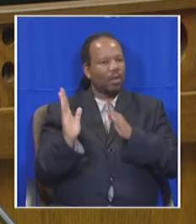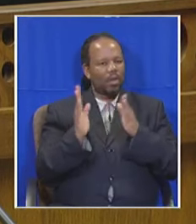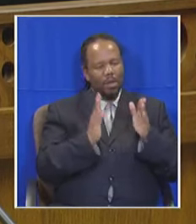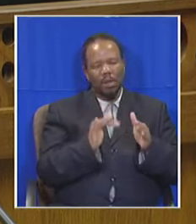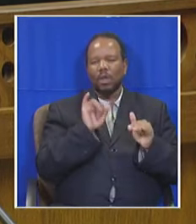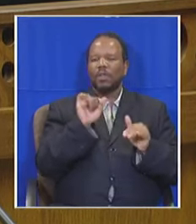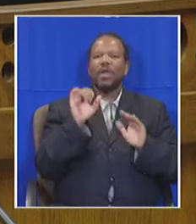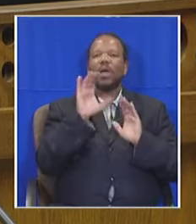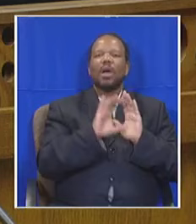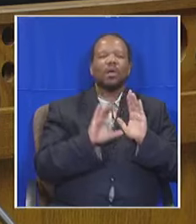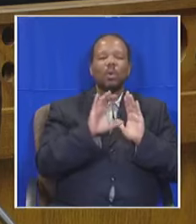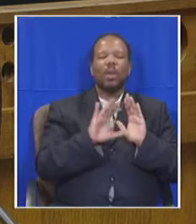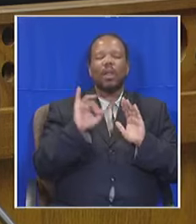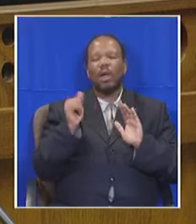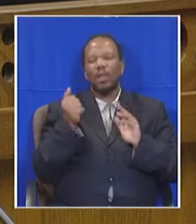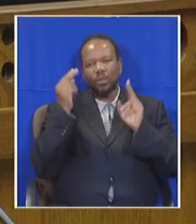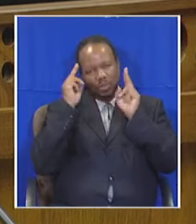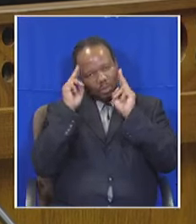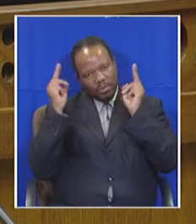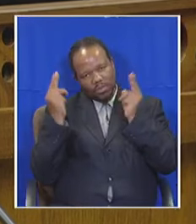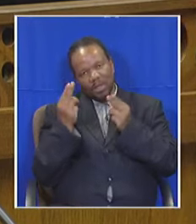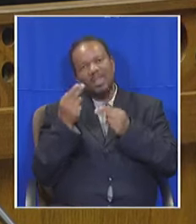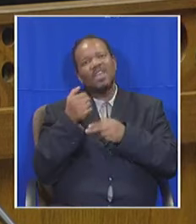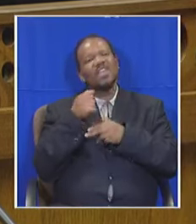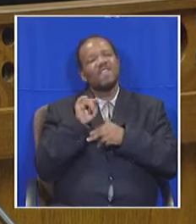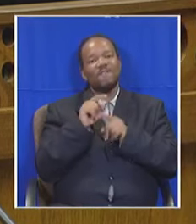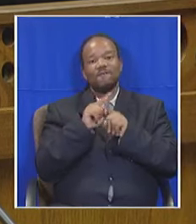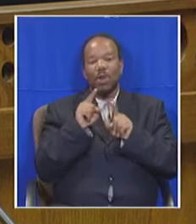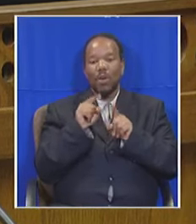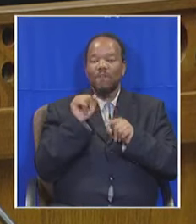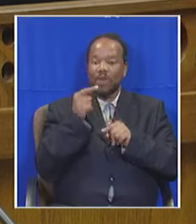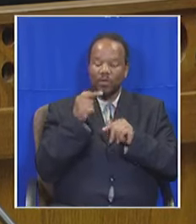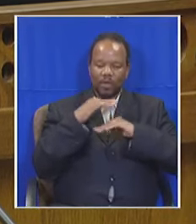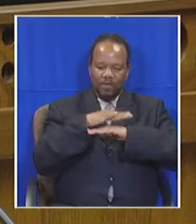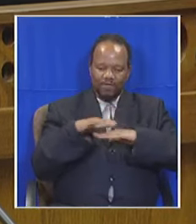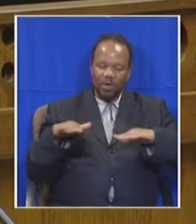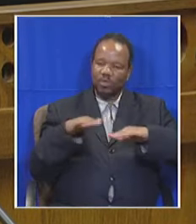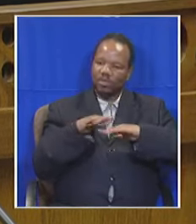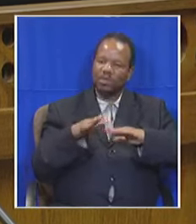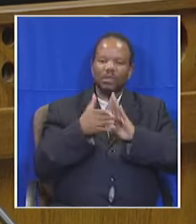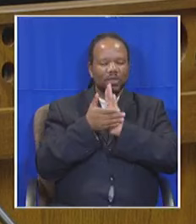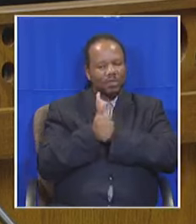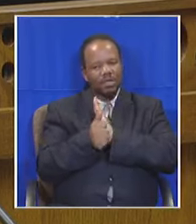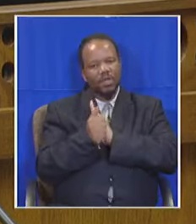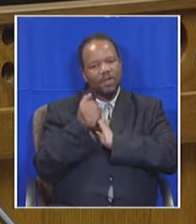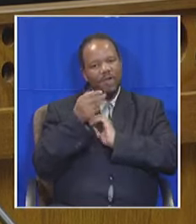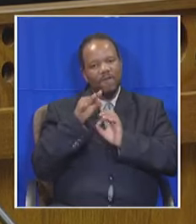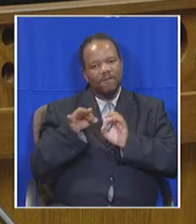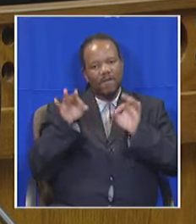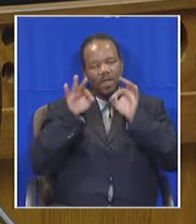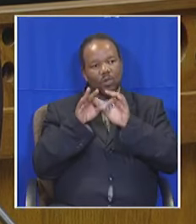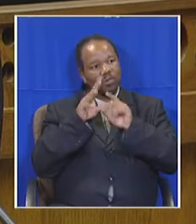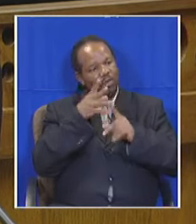institutions will be worth very little if they do not build on the best knowledge, skills, values, beliefs, and habits from around the